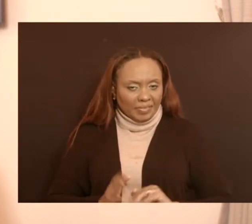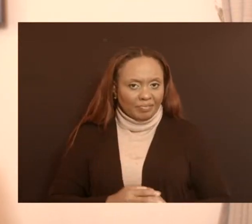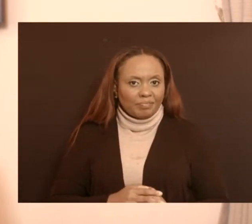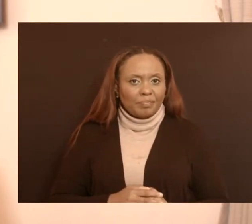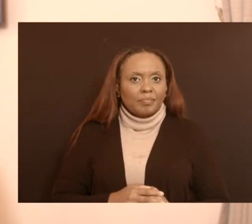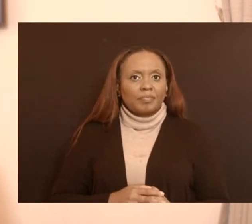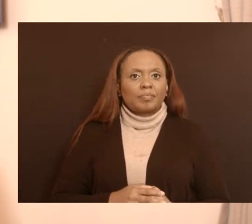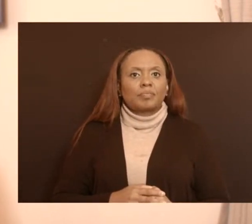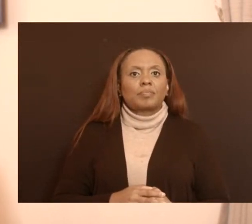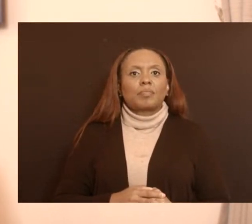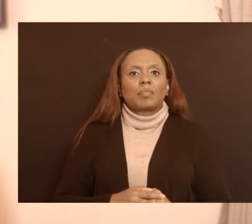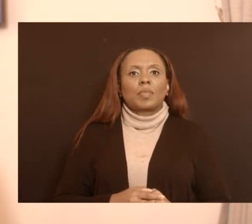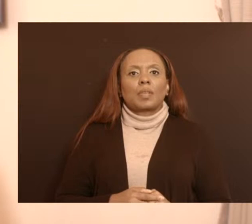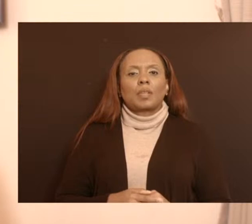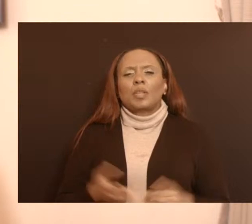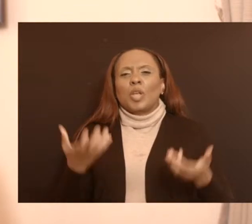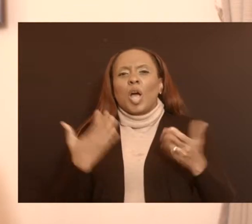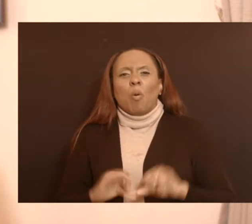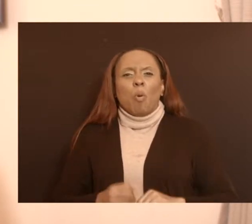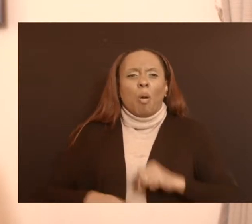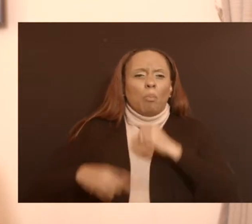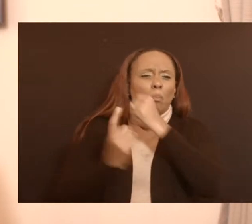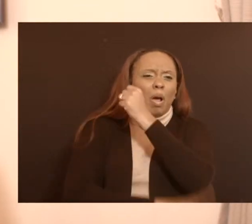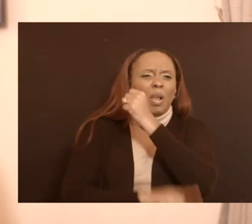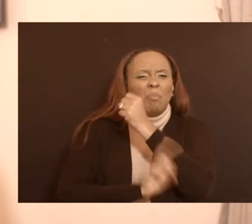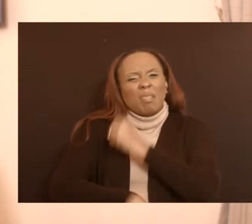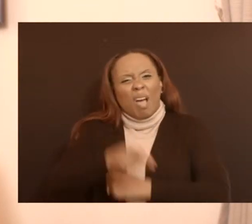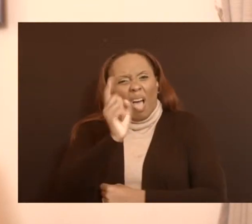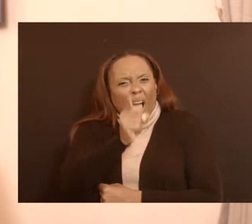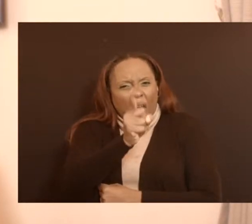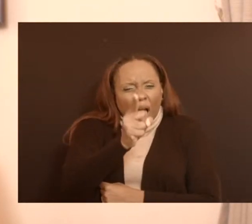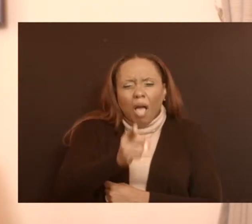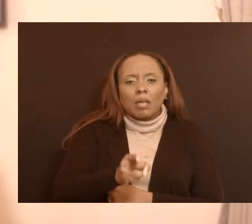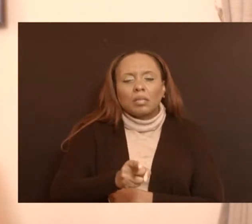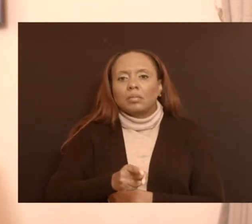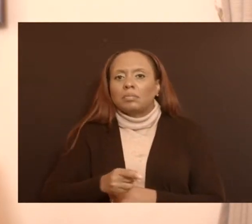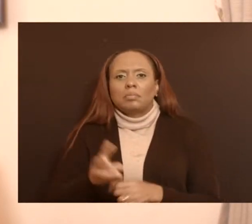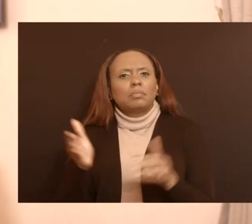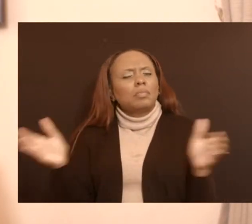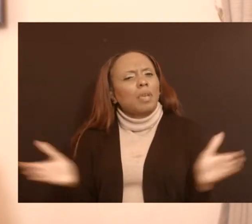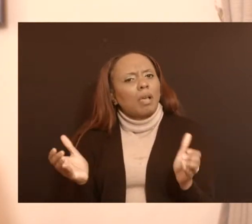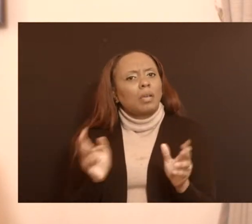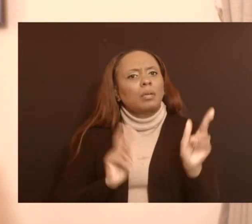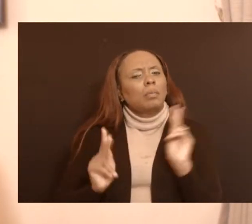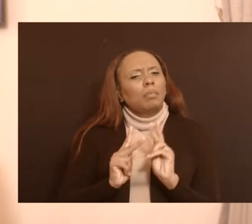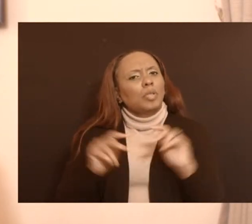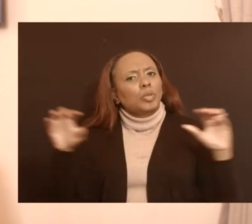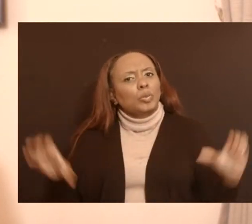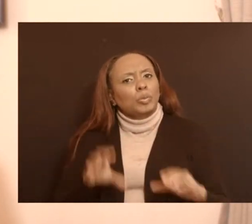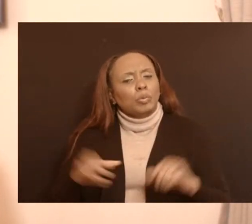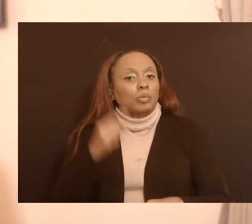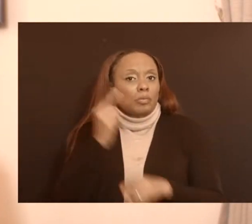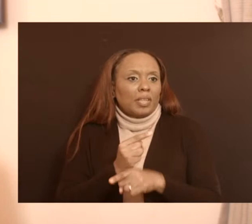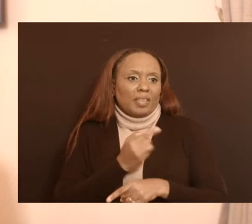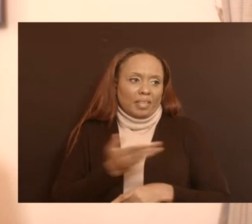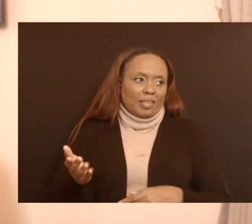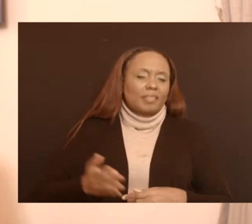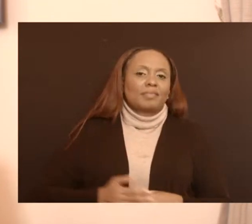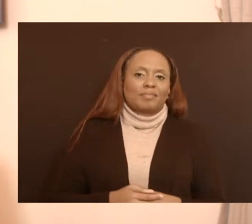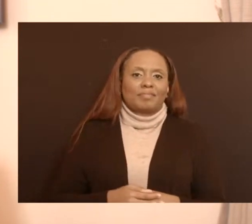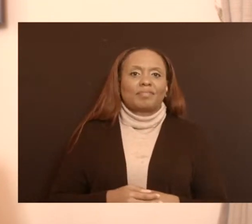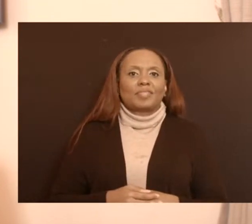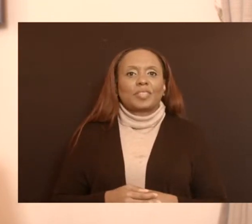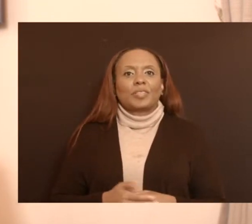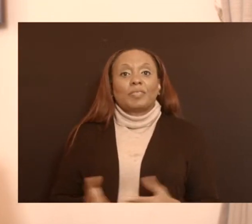want to be constantly looking to punish bad behavior, but we want to do more encouraging of positive behaviors. So with that, I just want to